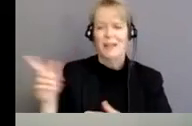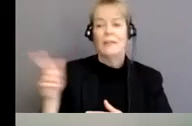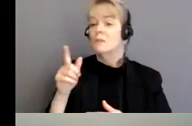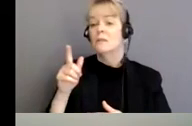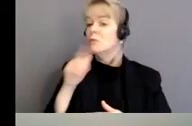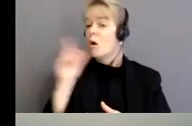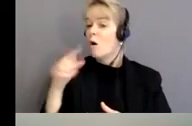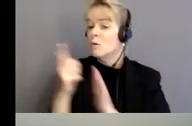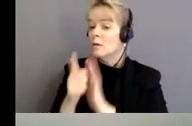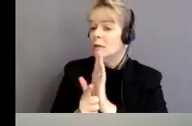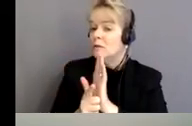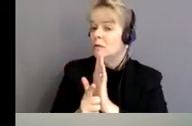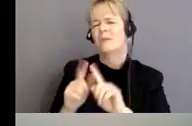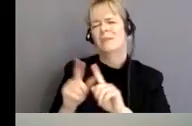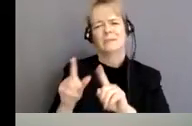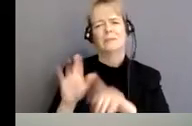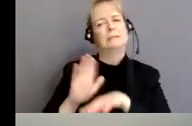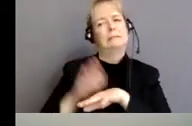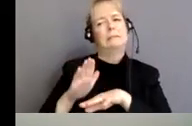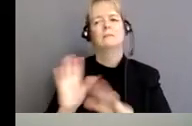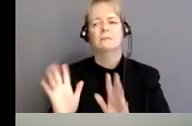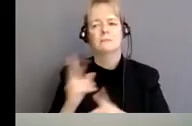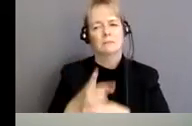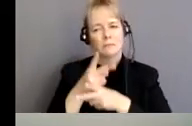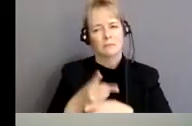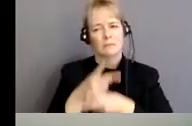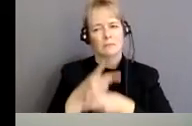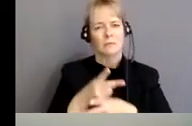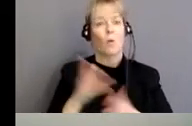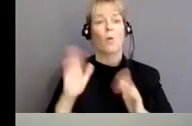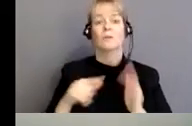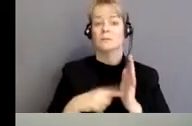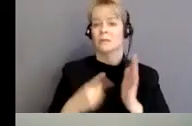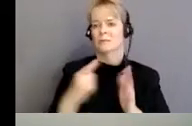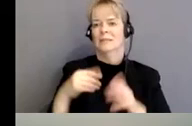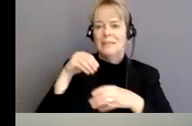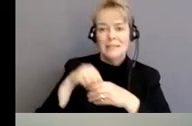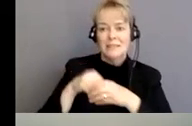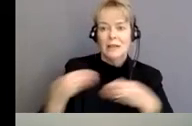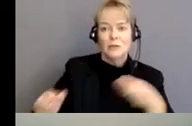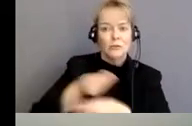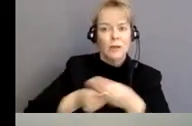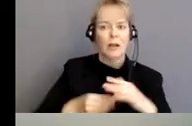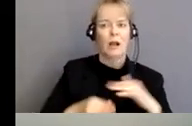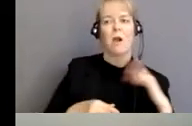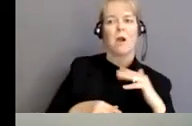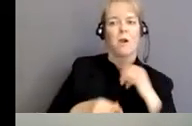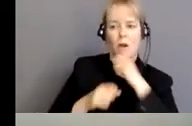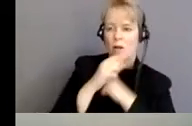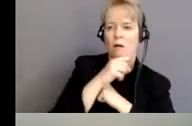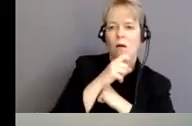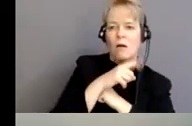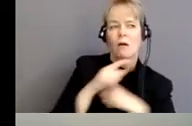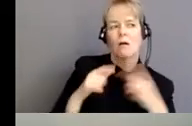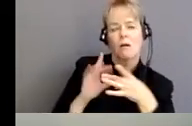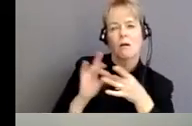for. Sometimes they'll pitch it that they're acting on inside information. Well, insider trading is illegal, so it's another